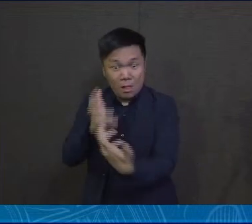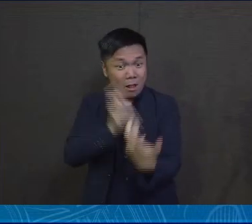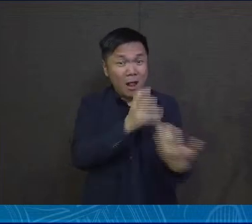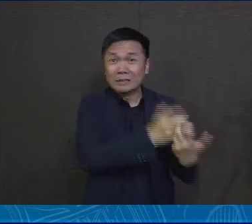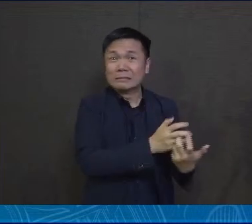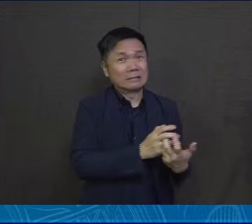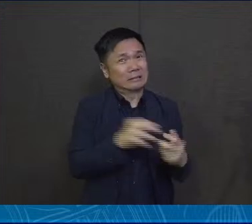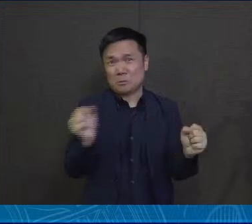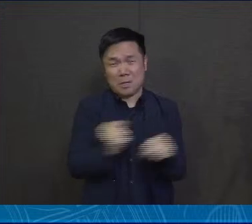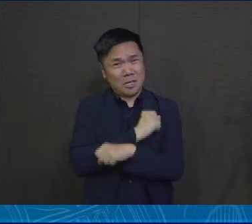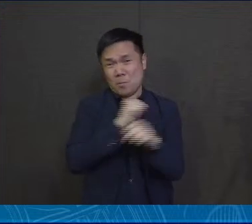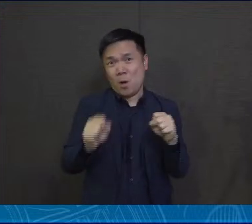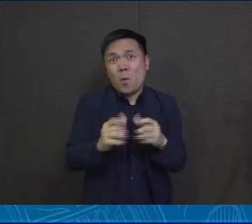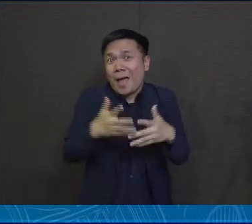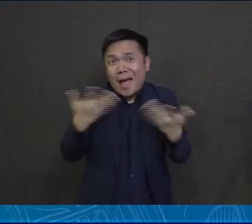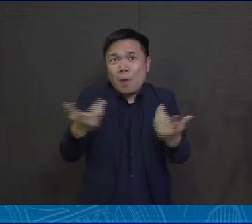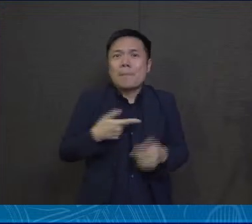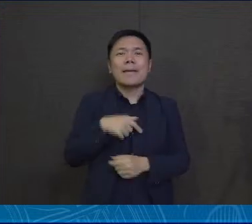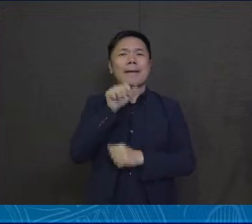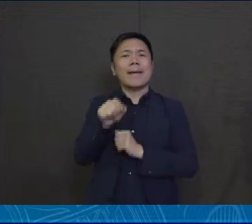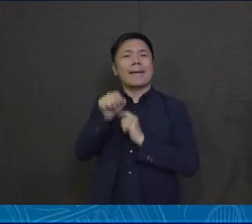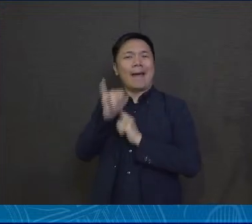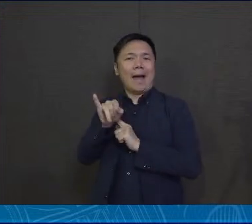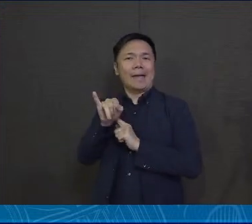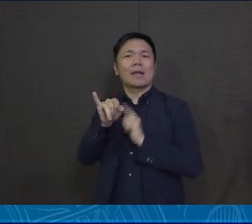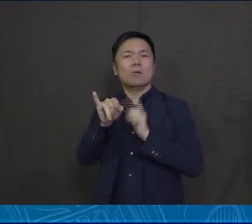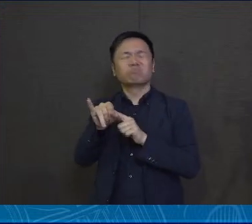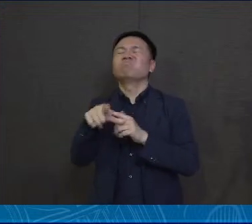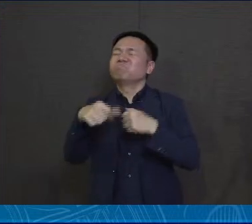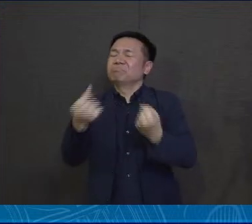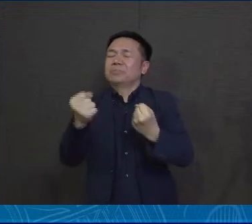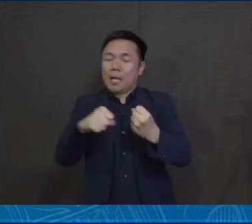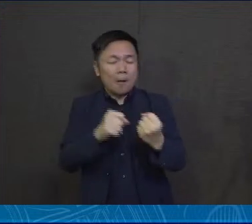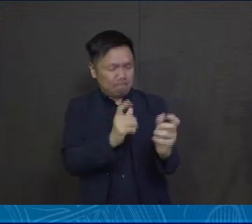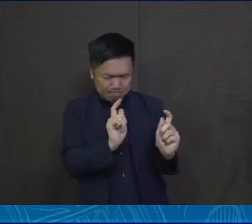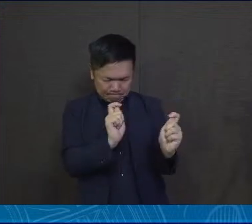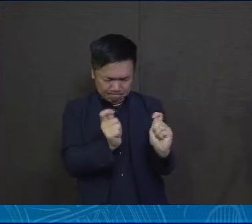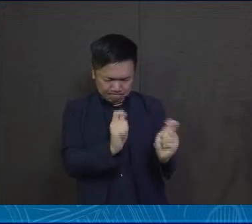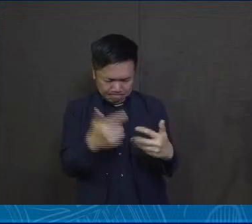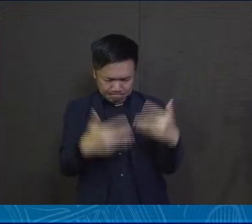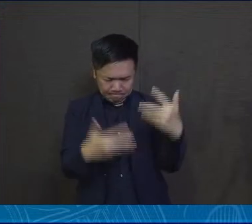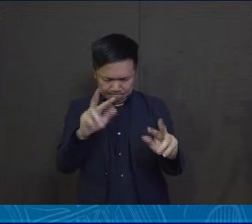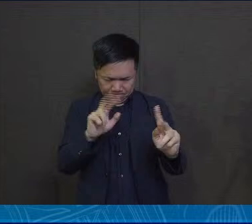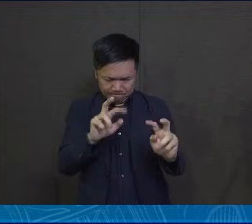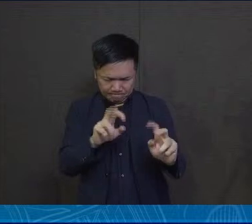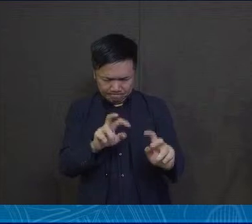simply flooded with information, but can actually use the data effectively